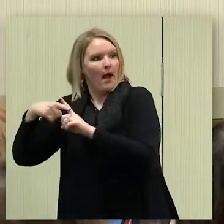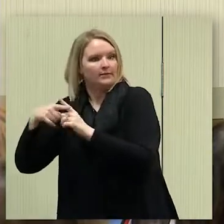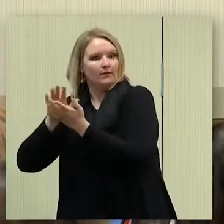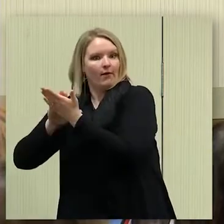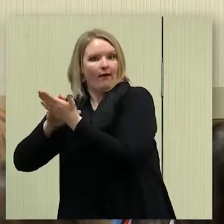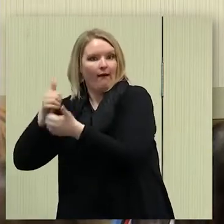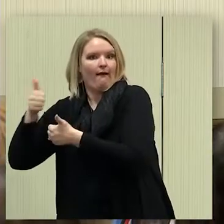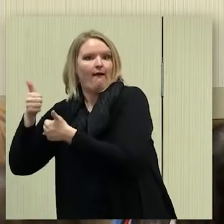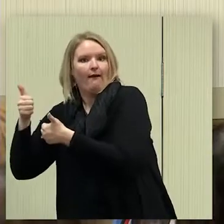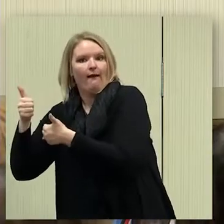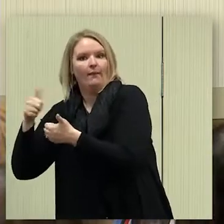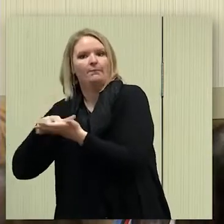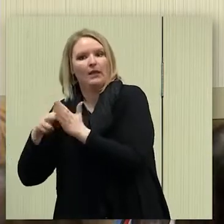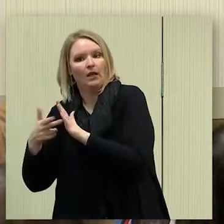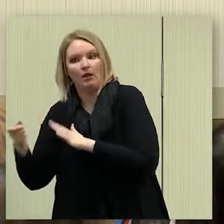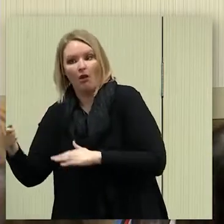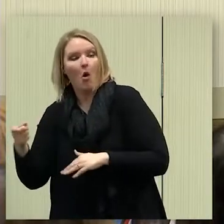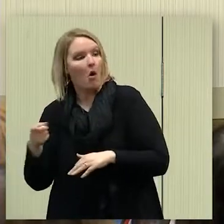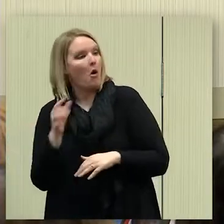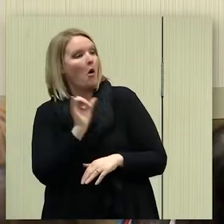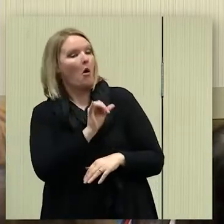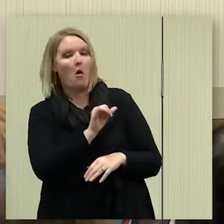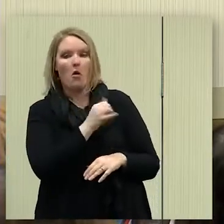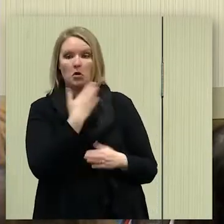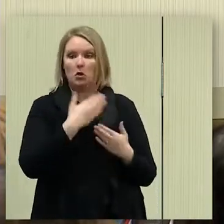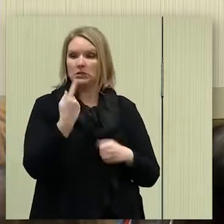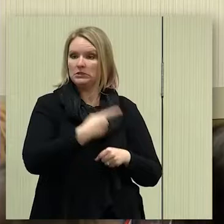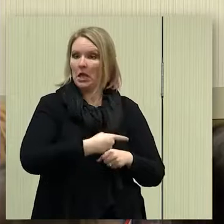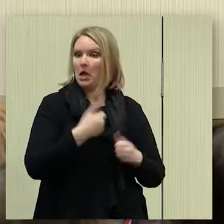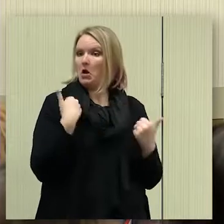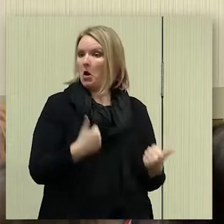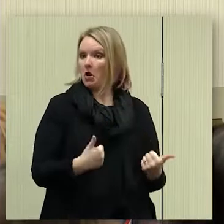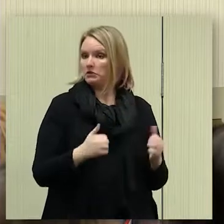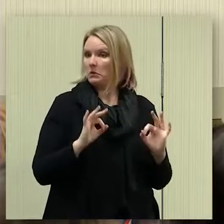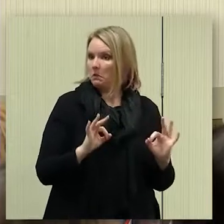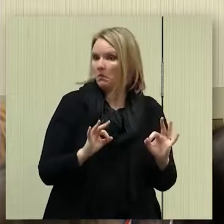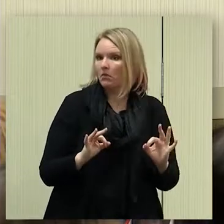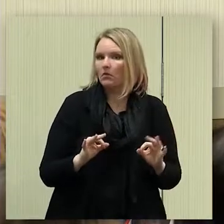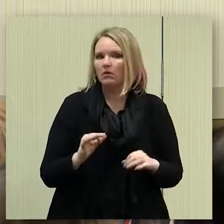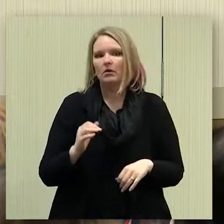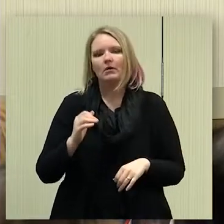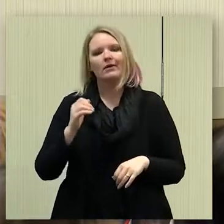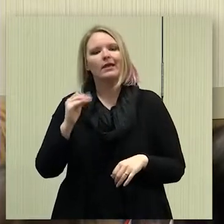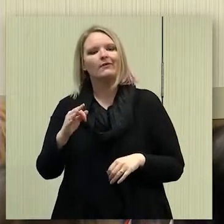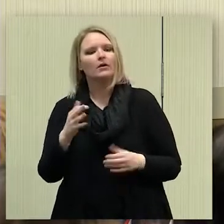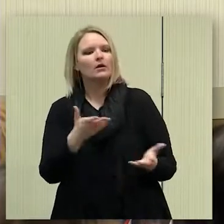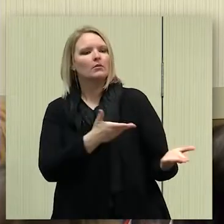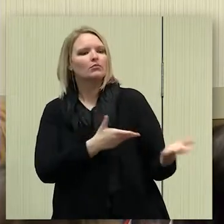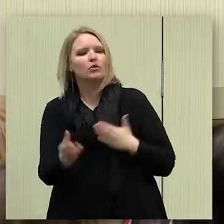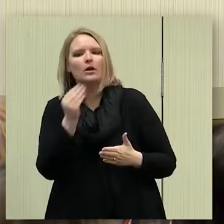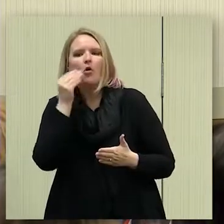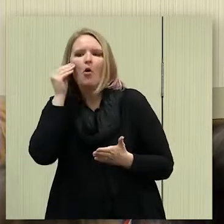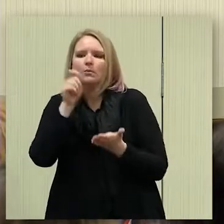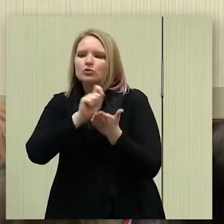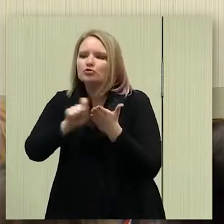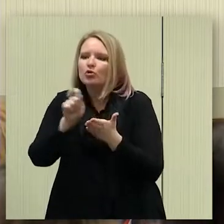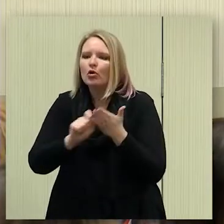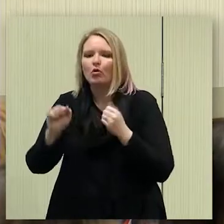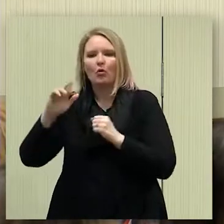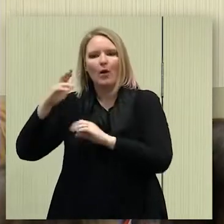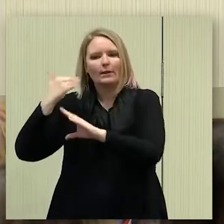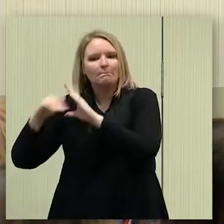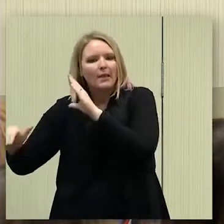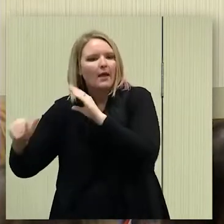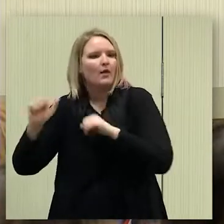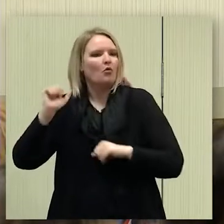to the parents sometimes, so they could say, oh yeah, they had a good day today, that's awesome. Whether it's through a take-home journal or an